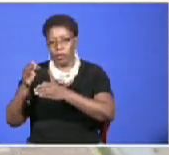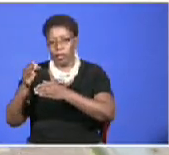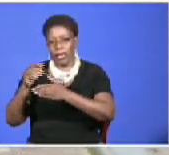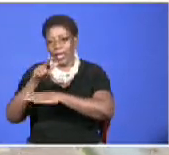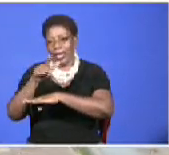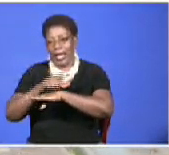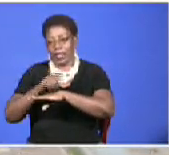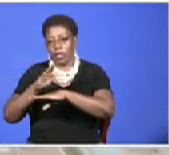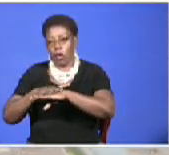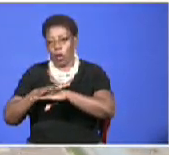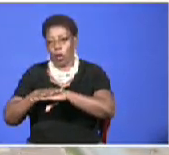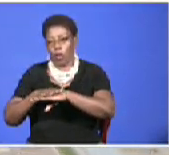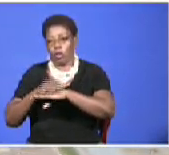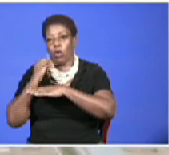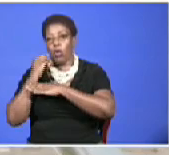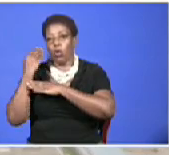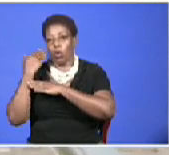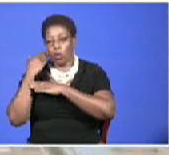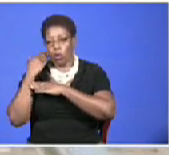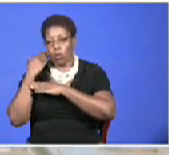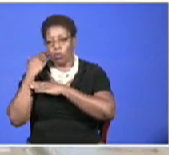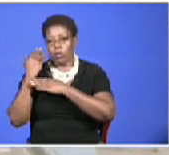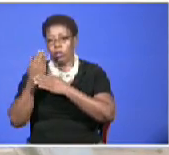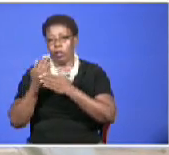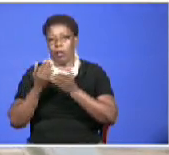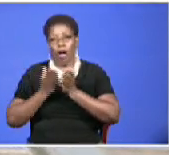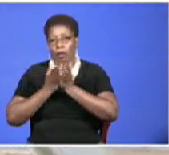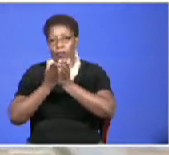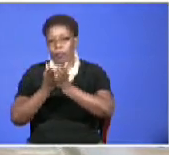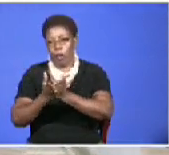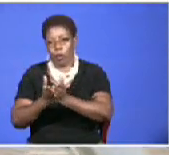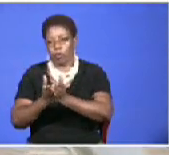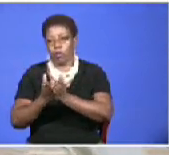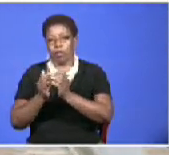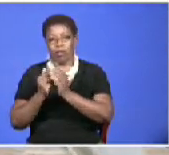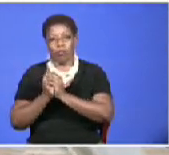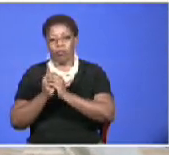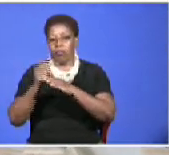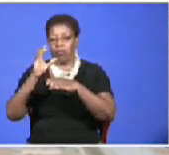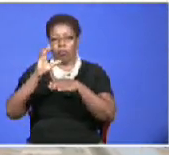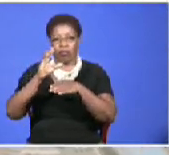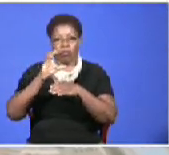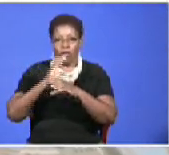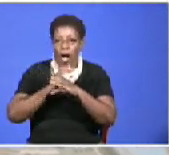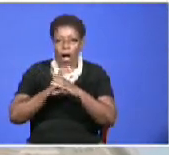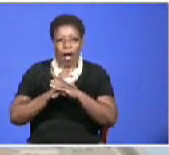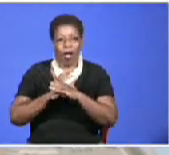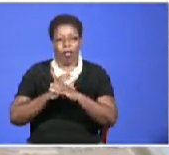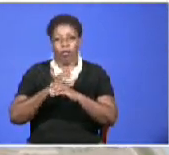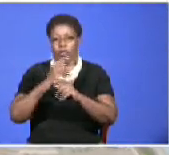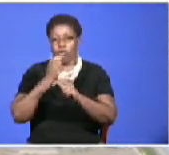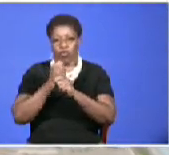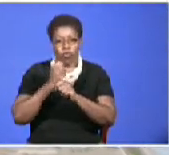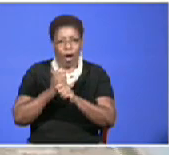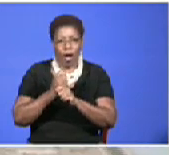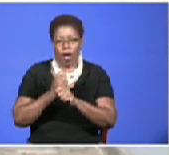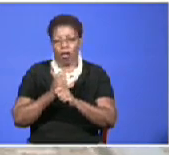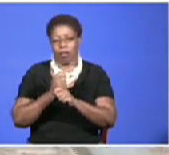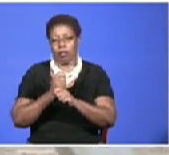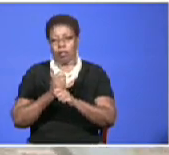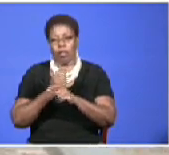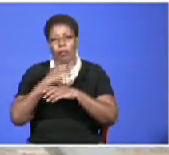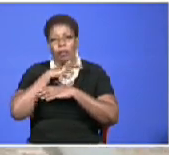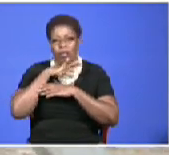landed on top of homes, boats, cars, vehicles, trucks. I mean, the construction debris